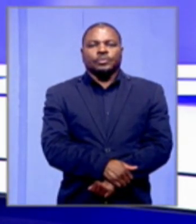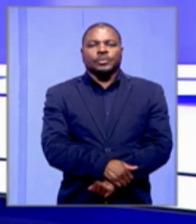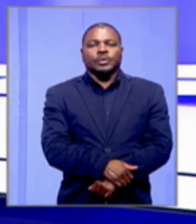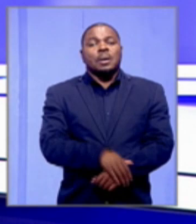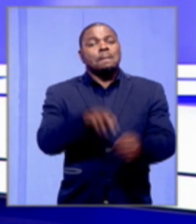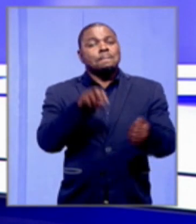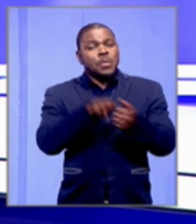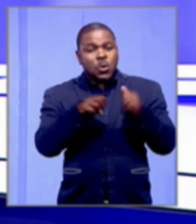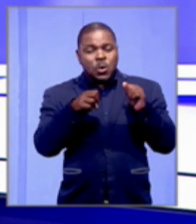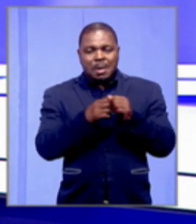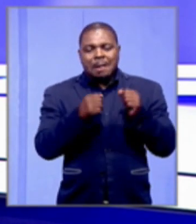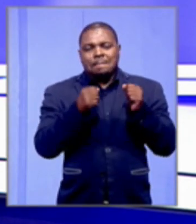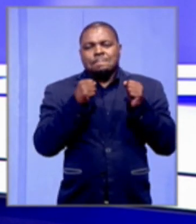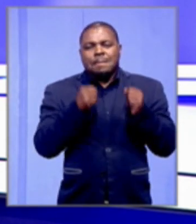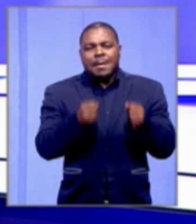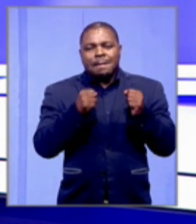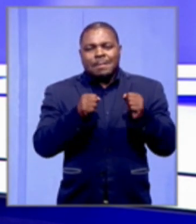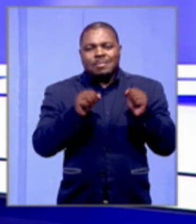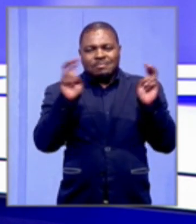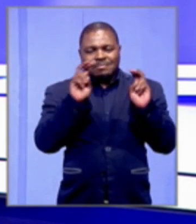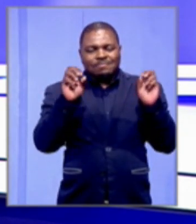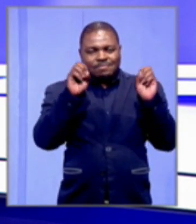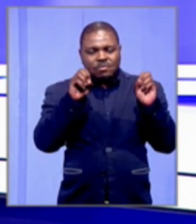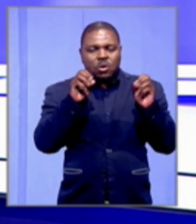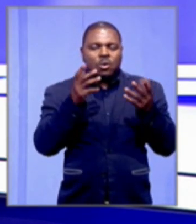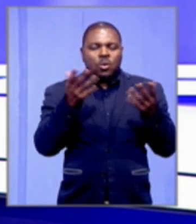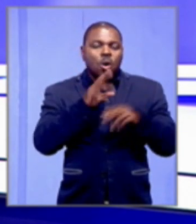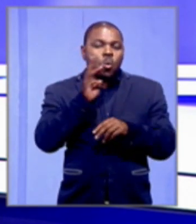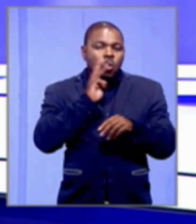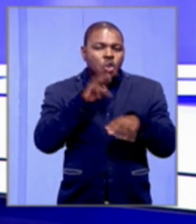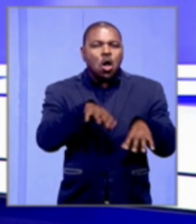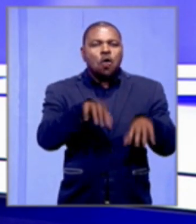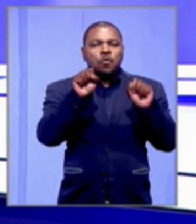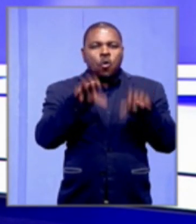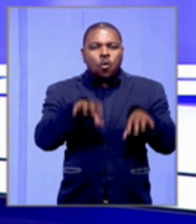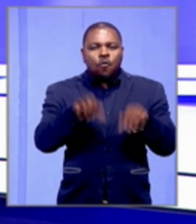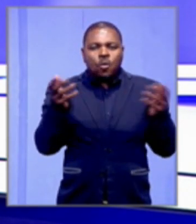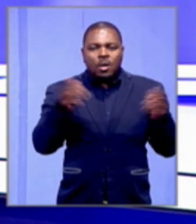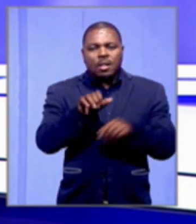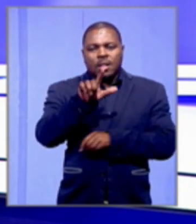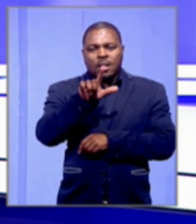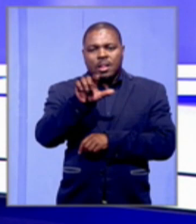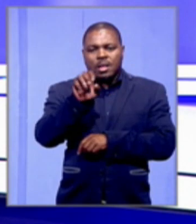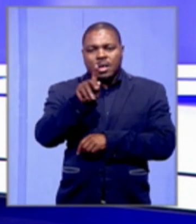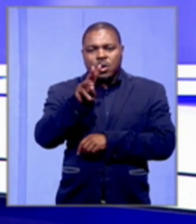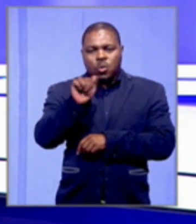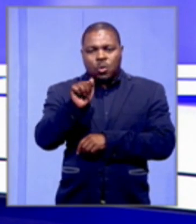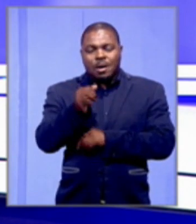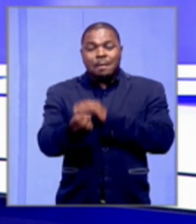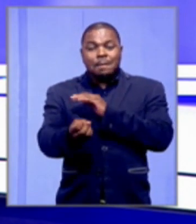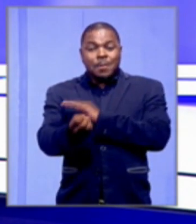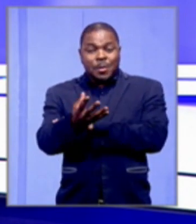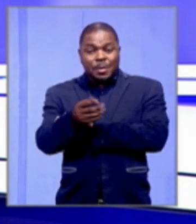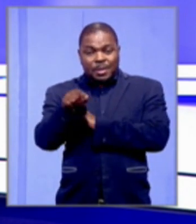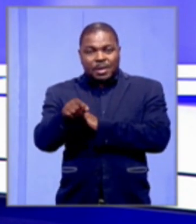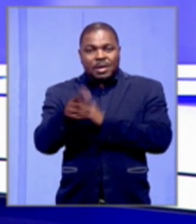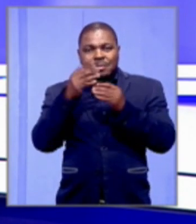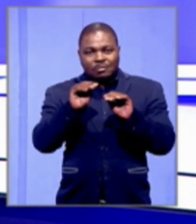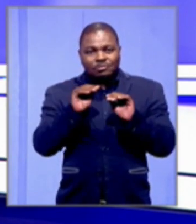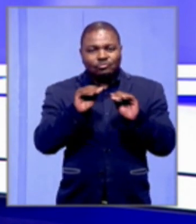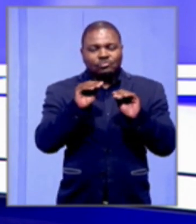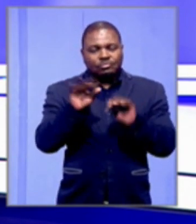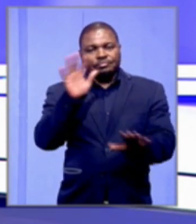Bothata jo bo tswela go pele jwa go gawa-gawa ga kabo ya metsi mmasepaleng wa Lekwa ka Mpumalanga bo amile lenaneo la dithuto ka